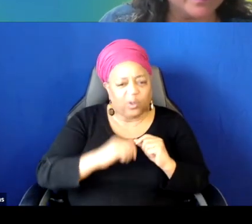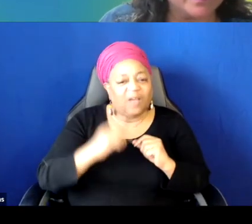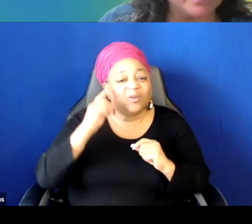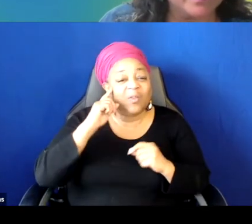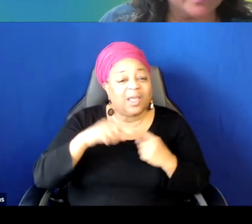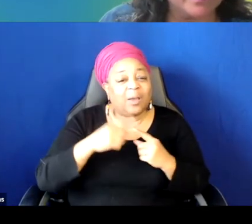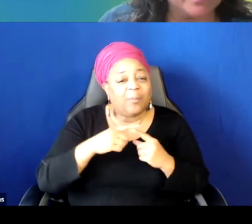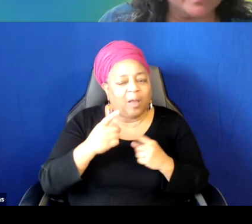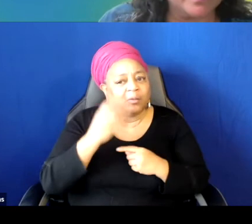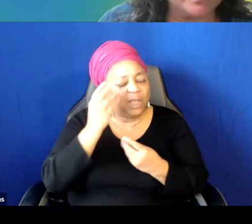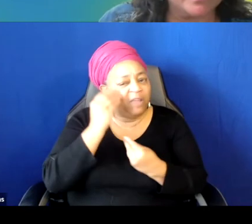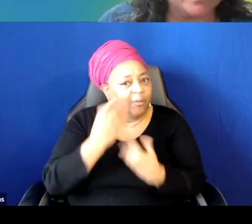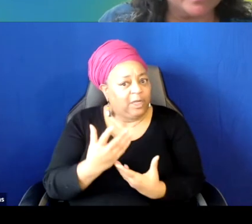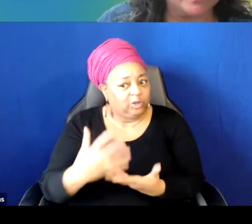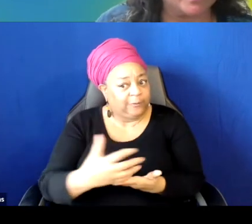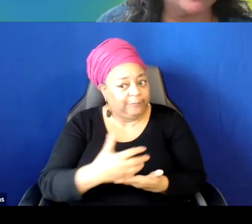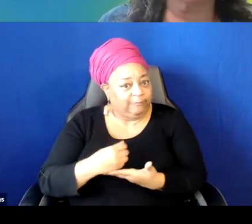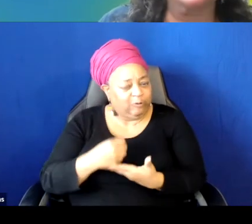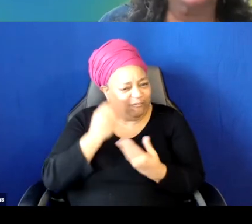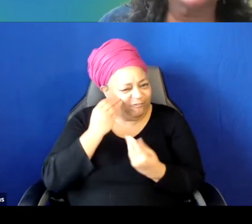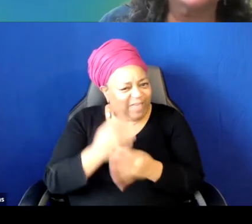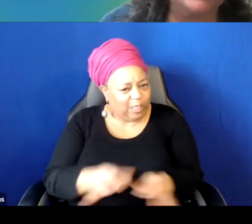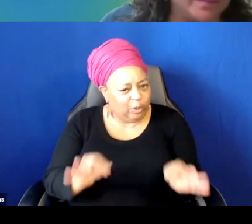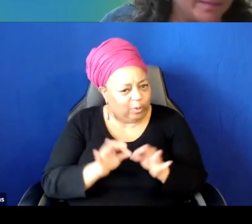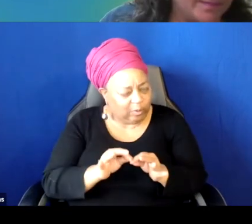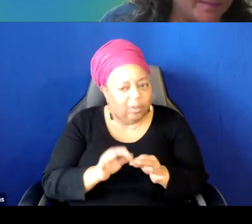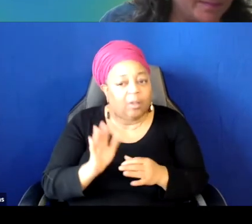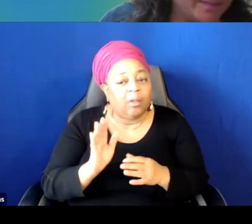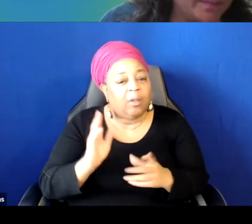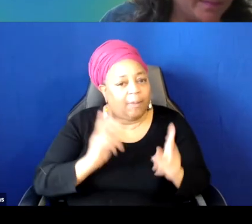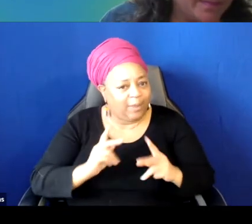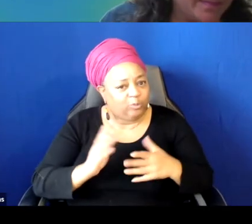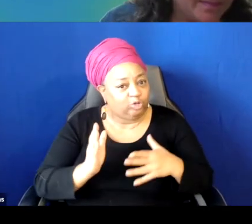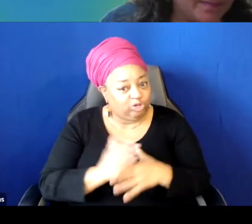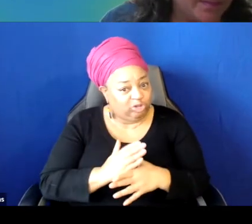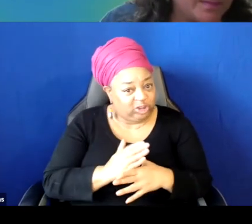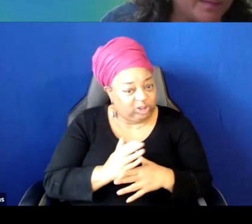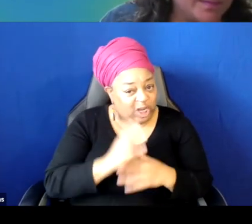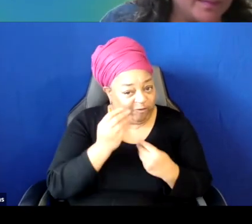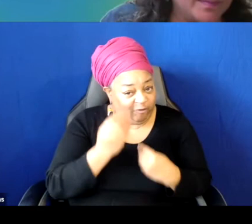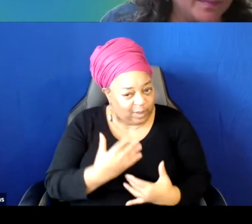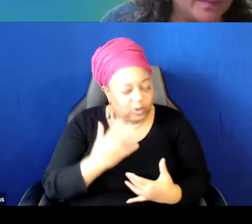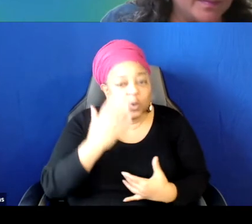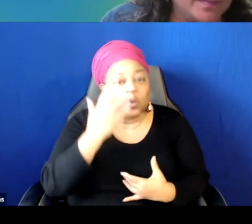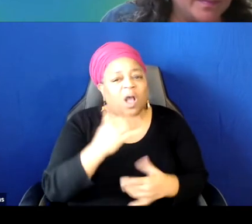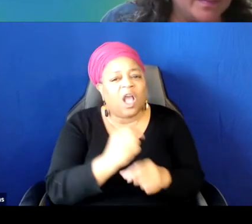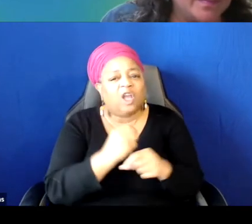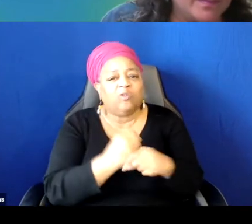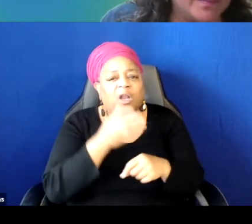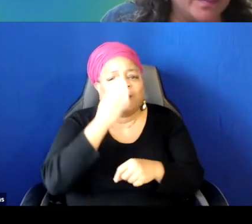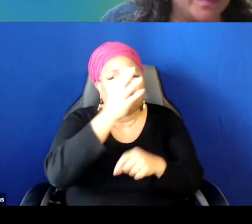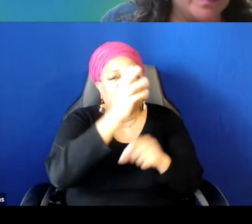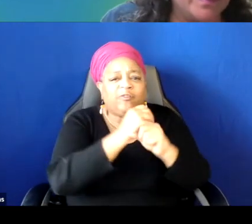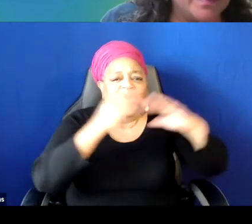the information is that people are sharing with us in order for us to create this future vision. And that